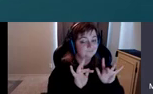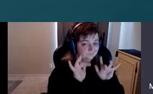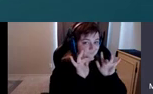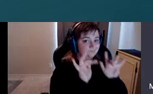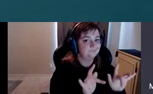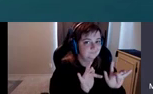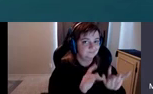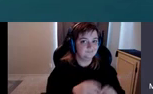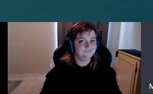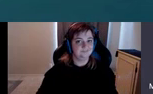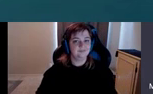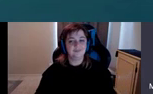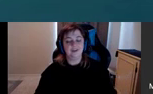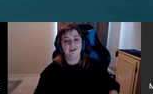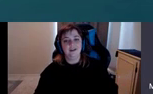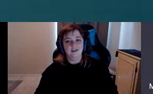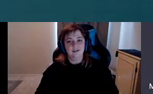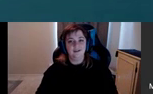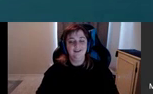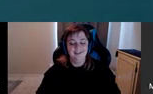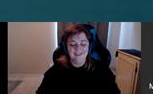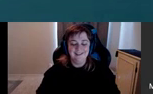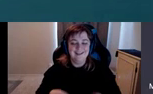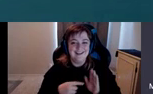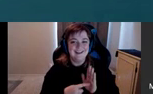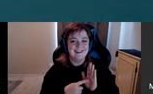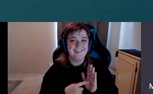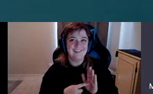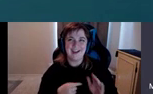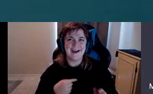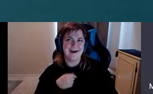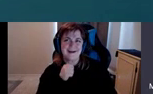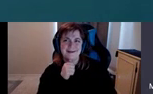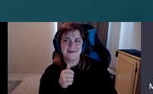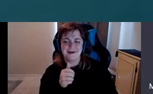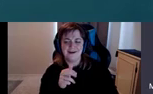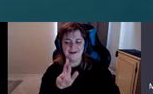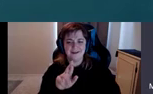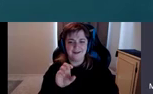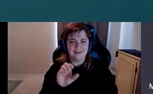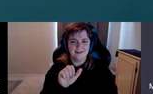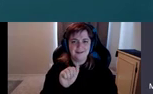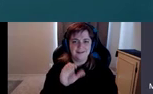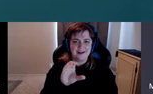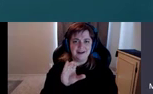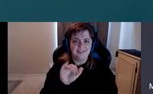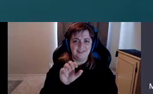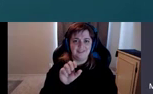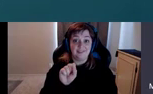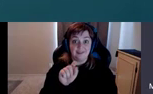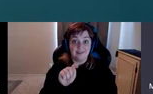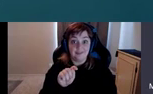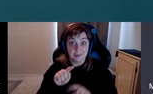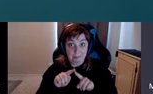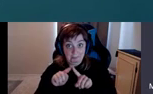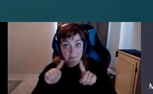but I'm not racist, but like. Right. Which completely negates what you just